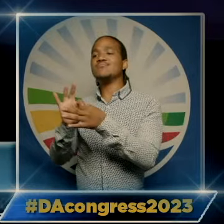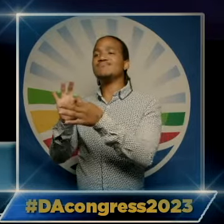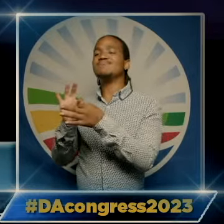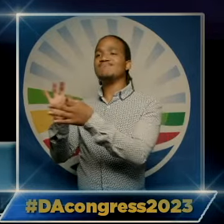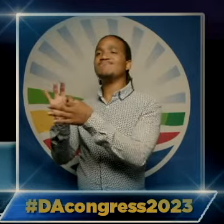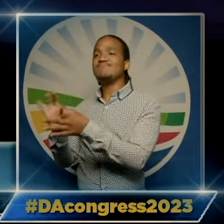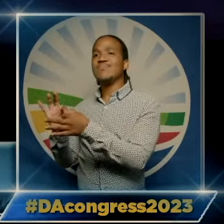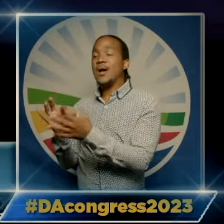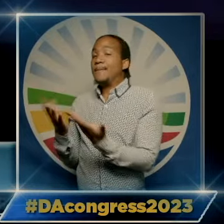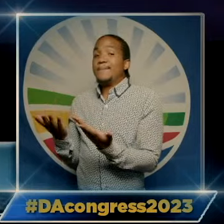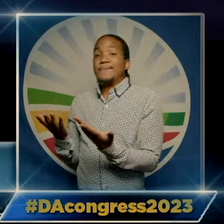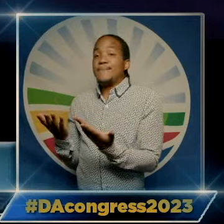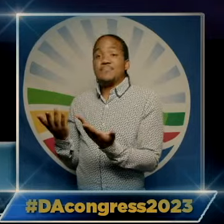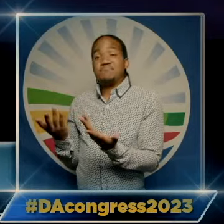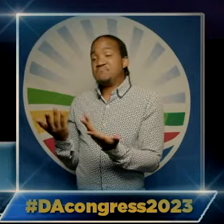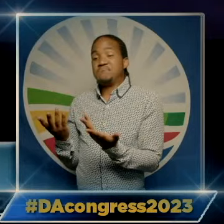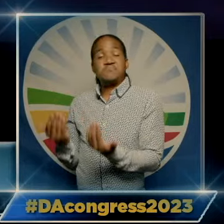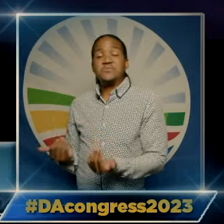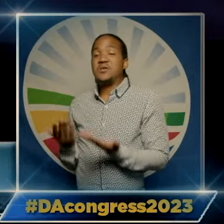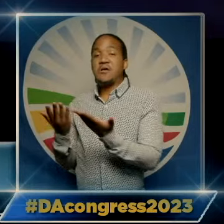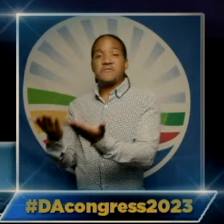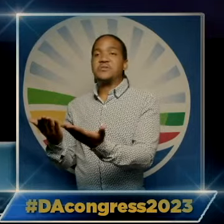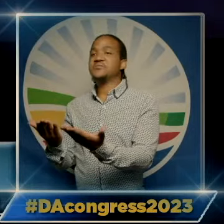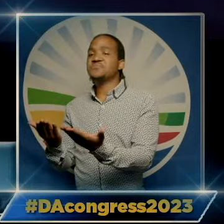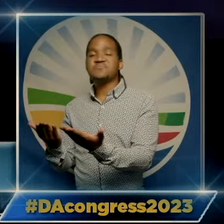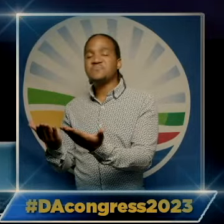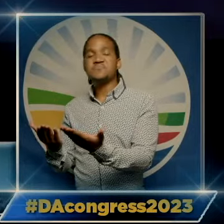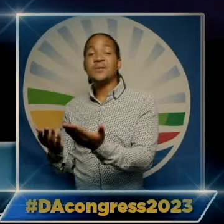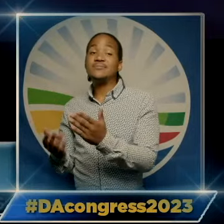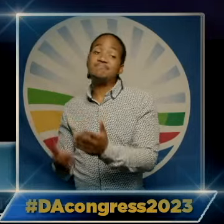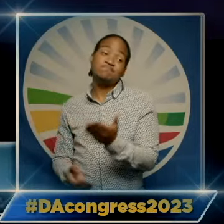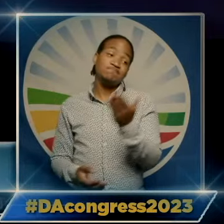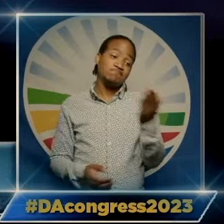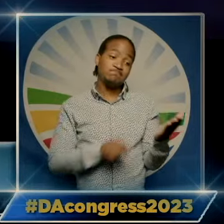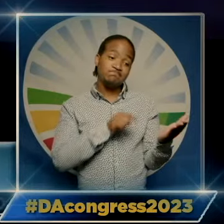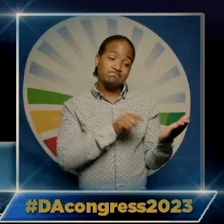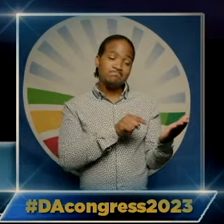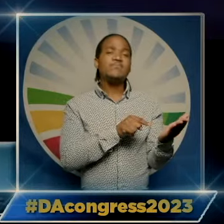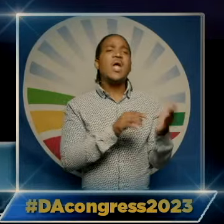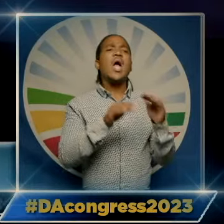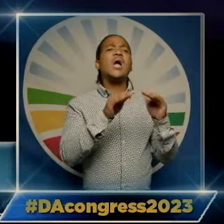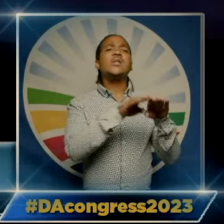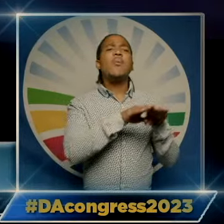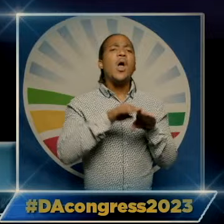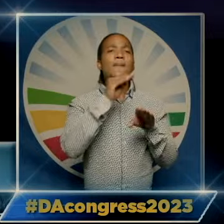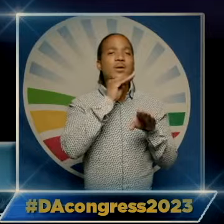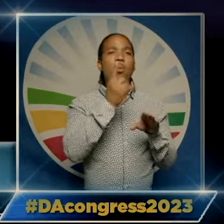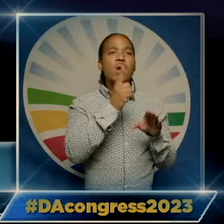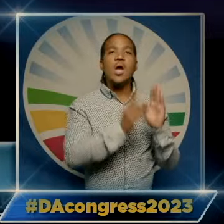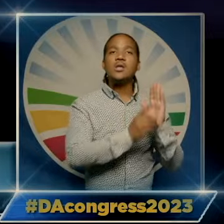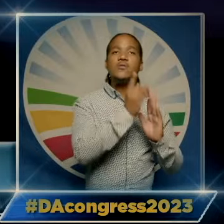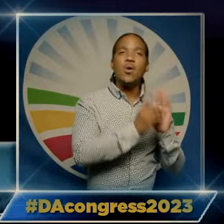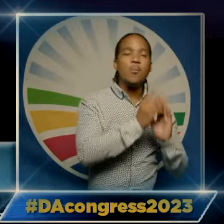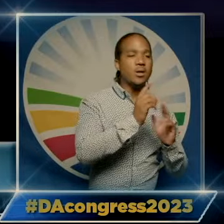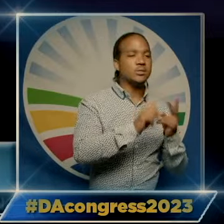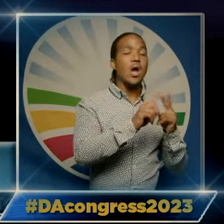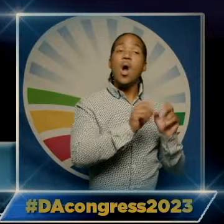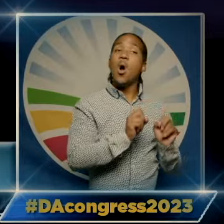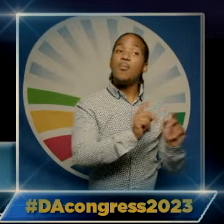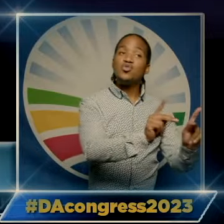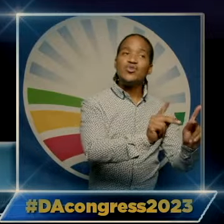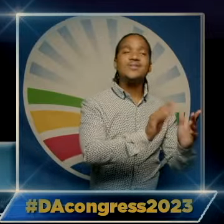no service delivery. For another born in Midvaal, democracy means development, opportunities,